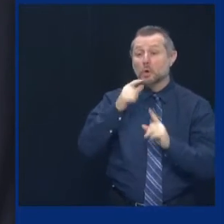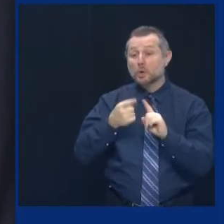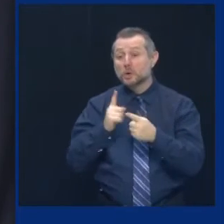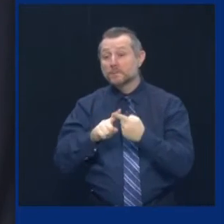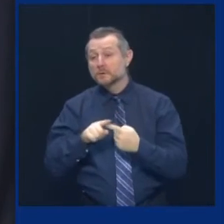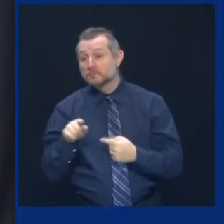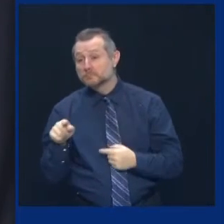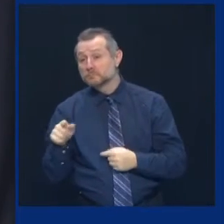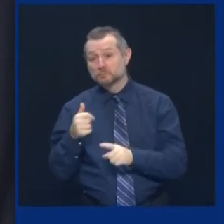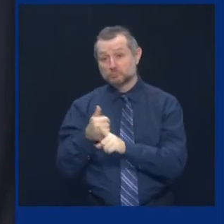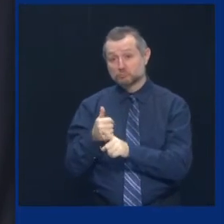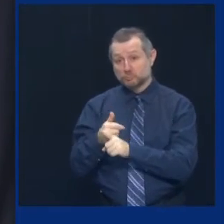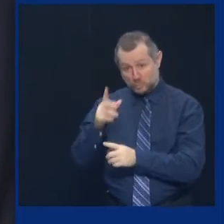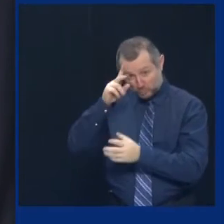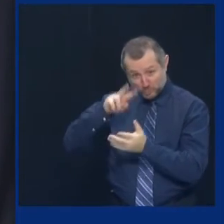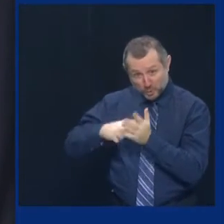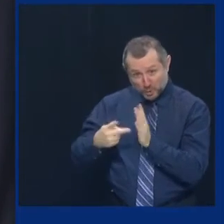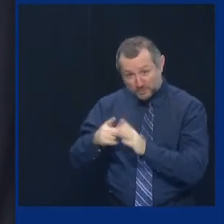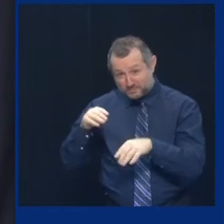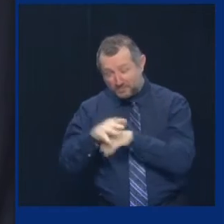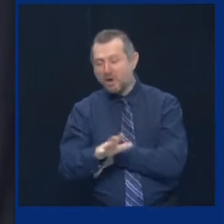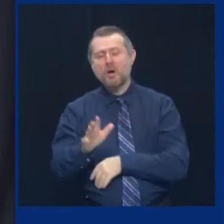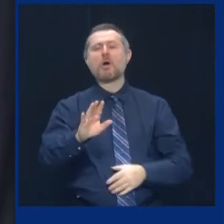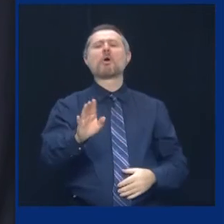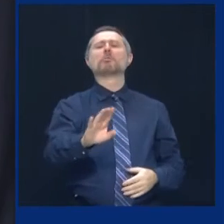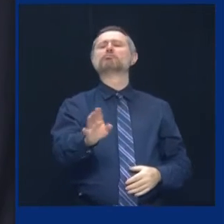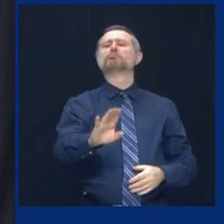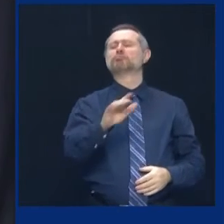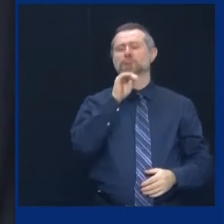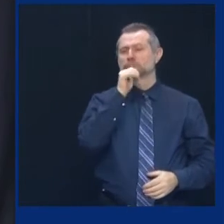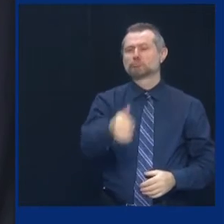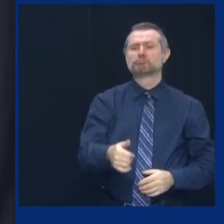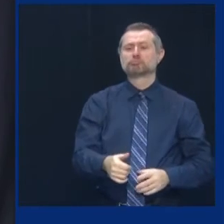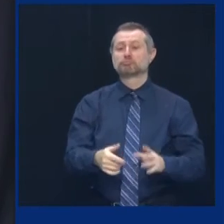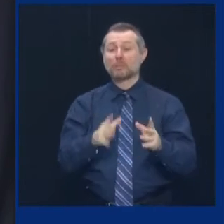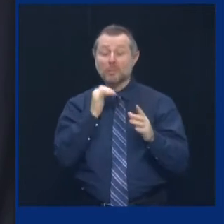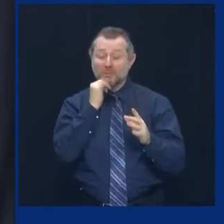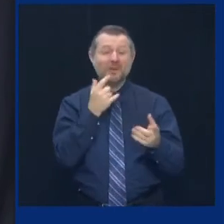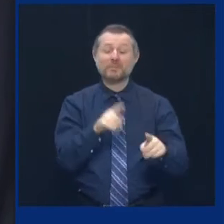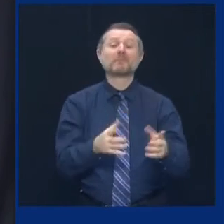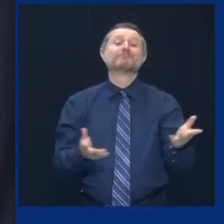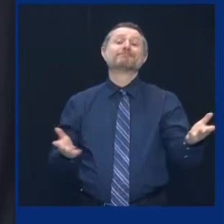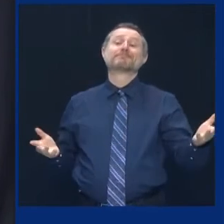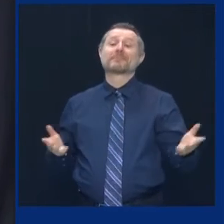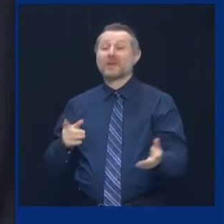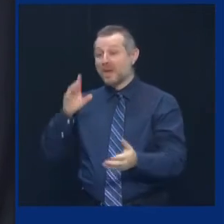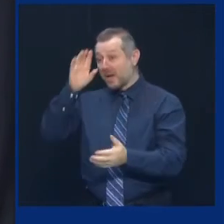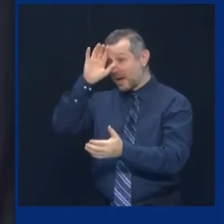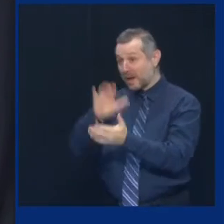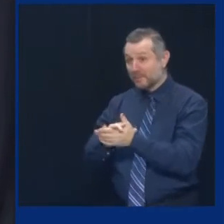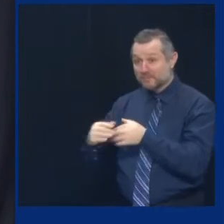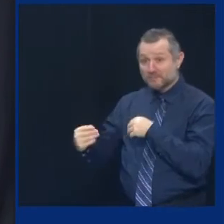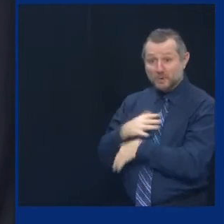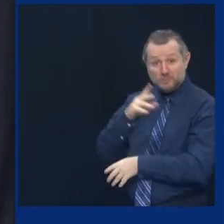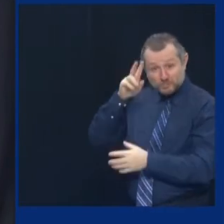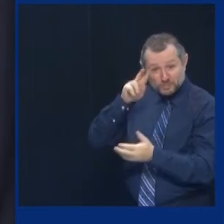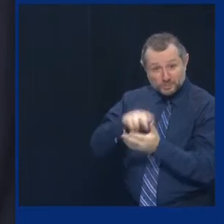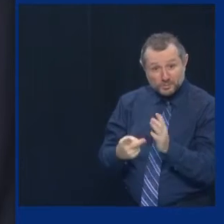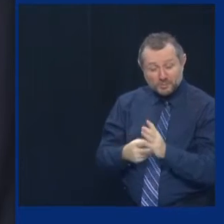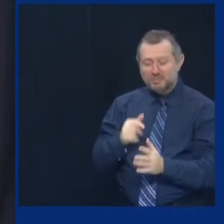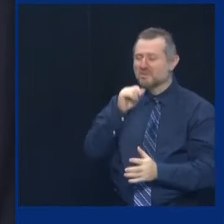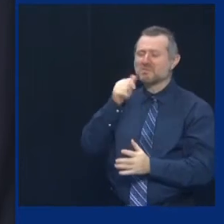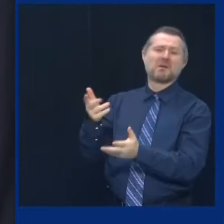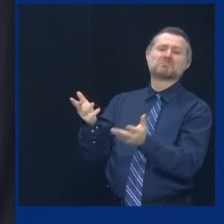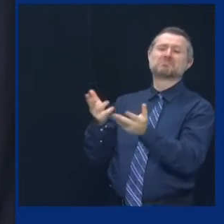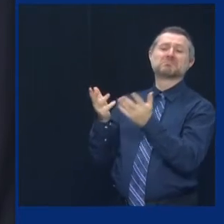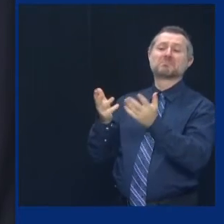purposely. Your husband's not going to infect you purposely. 50% of the spread asymptomatic. People don't even know they have